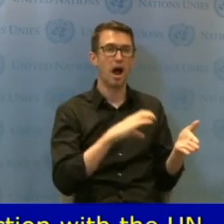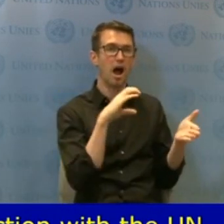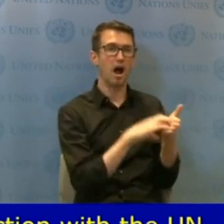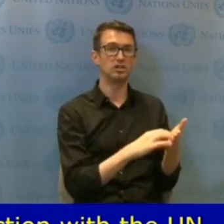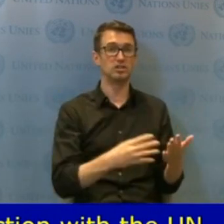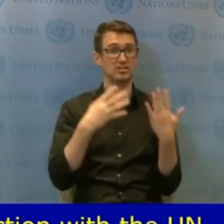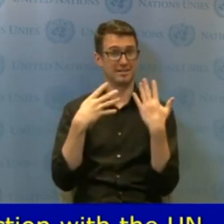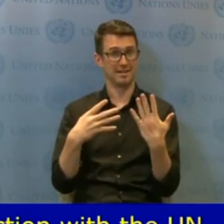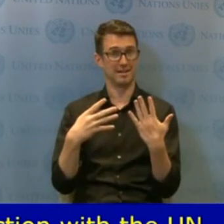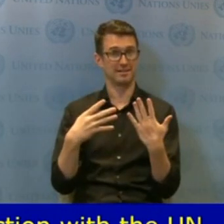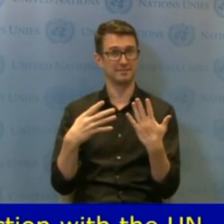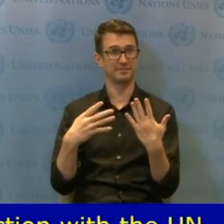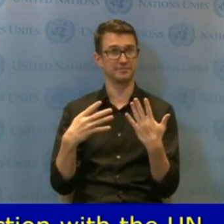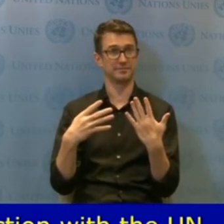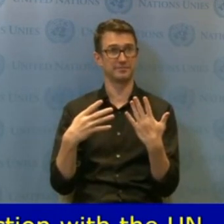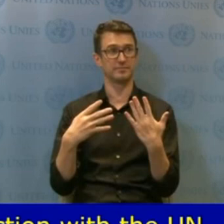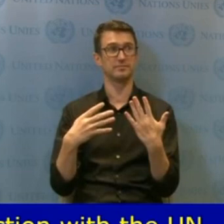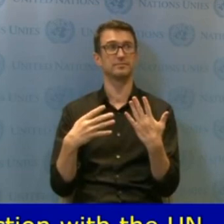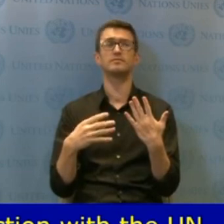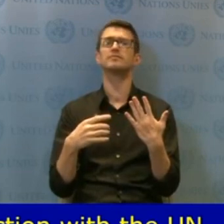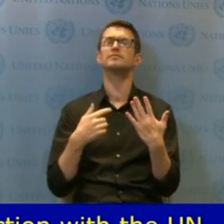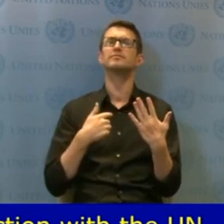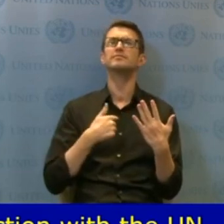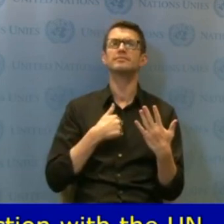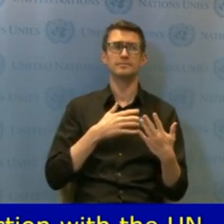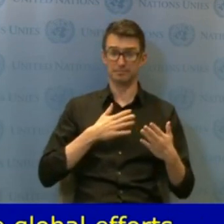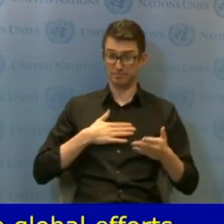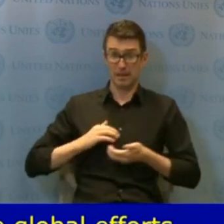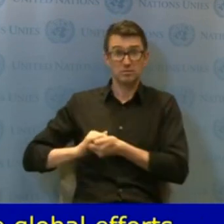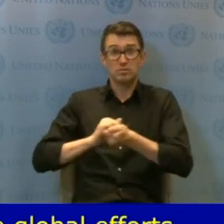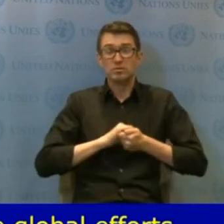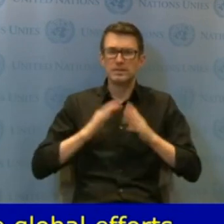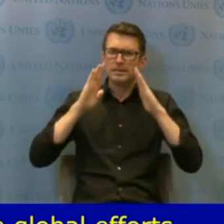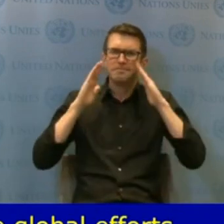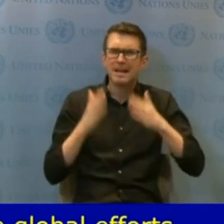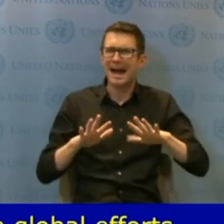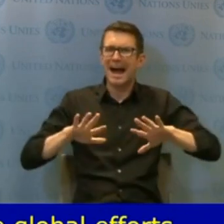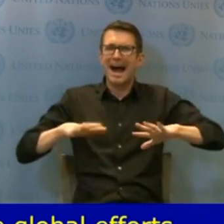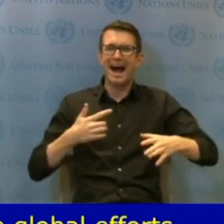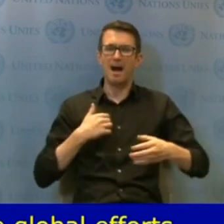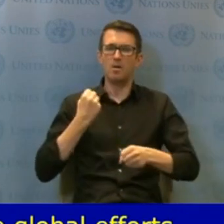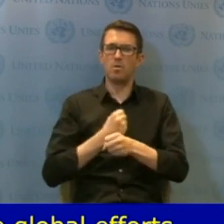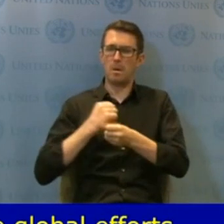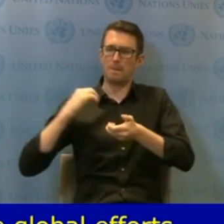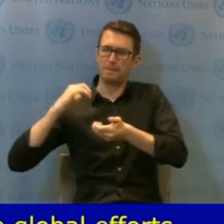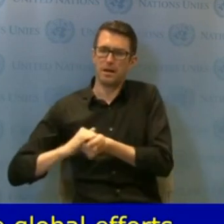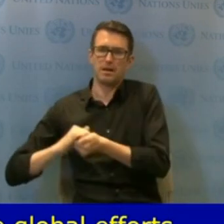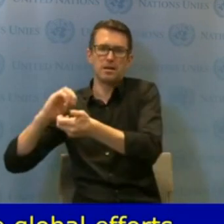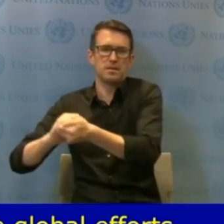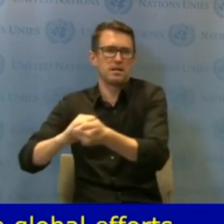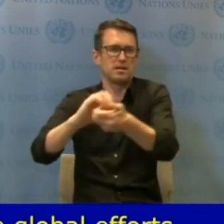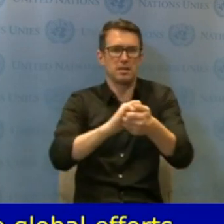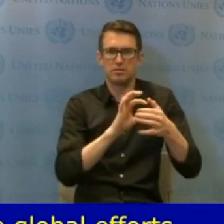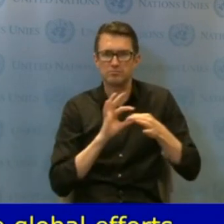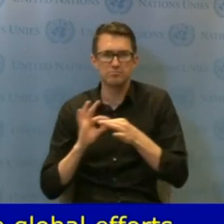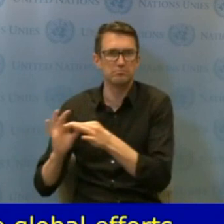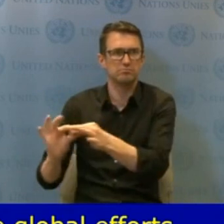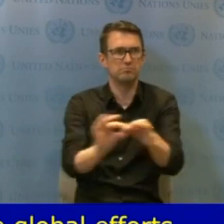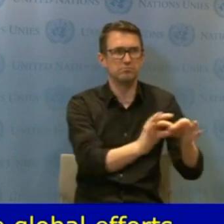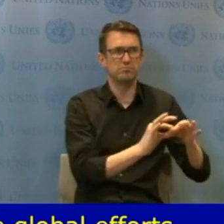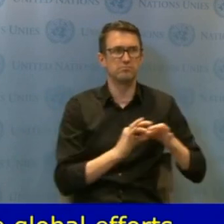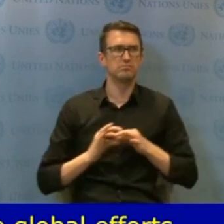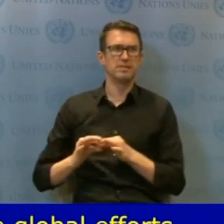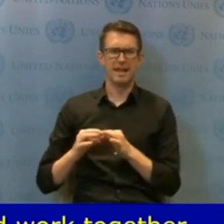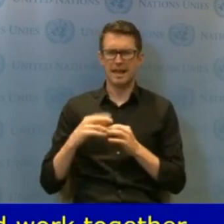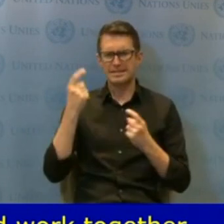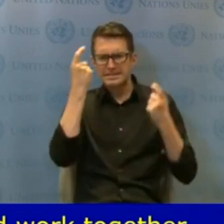with partners to use other frameworks, such as Goal 11 of the